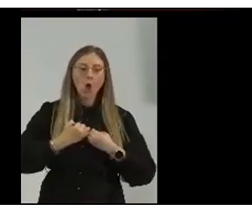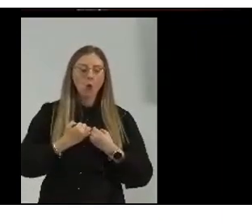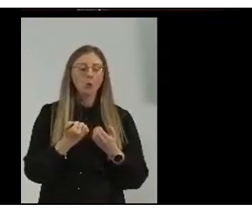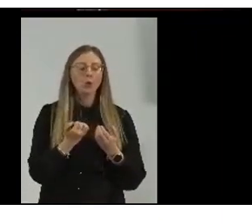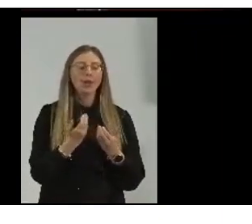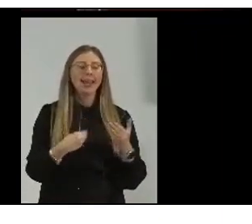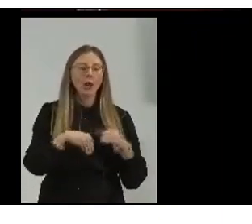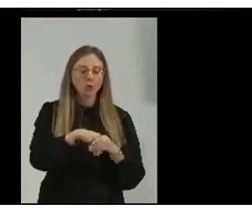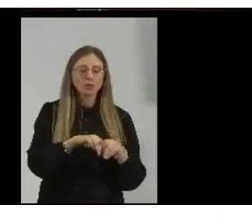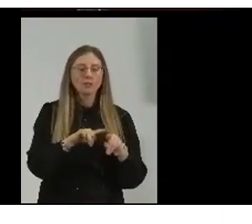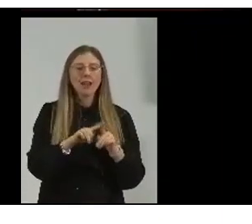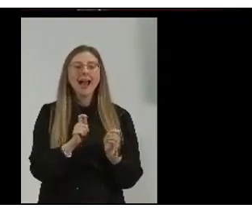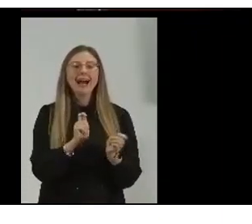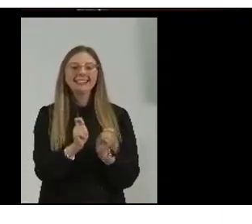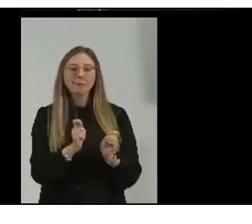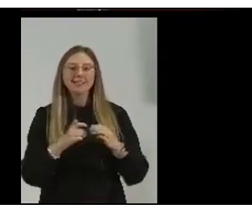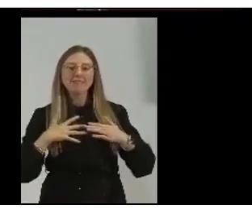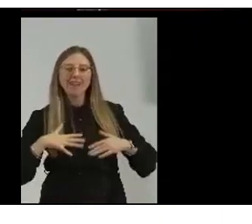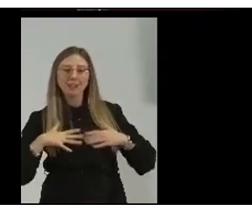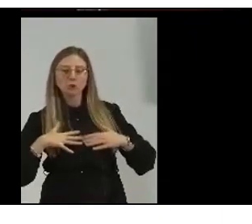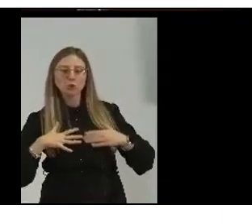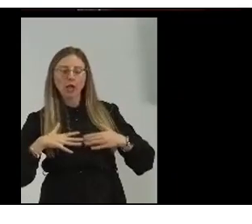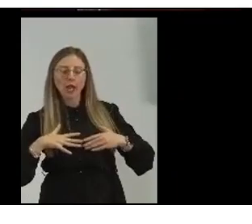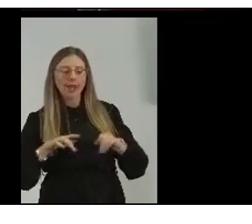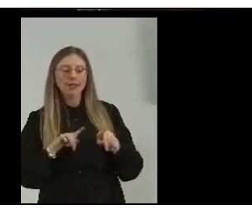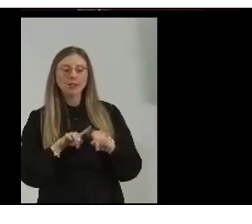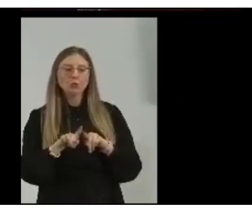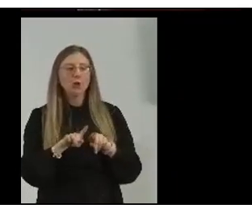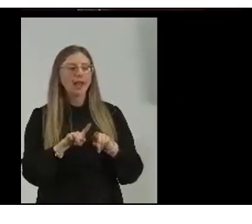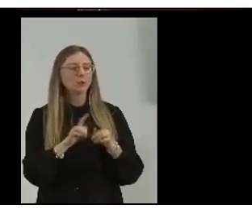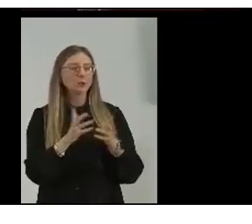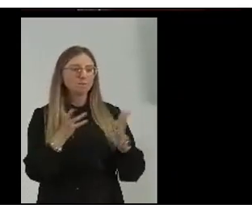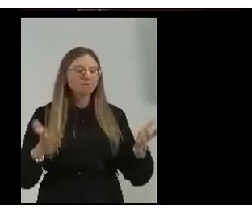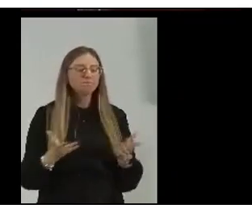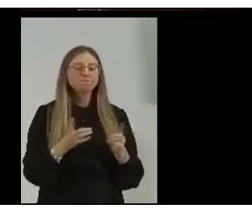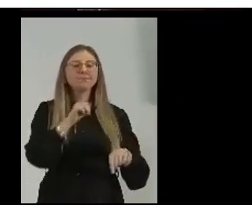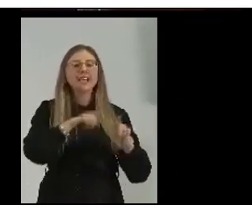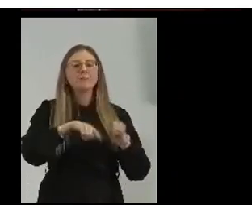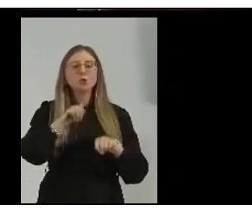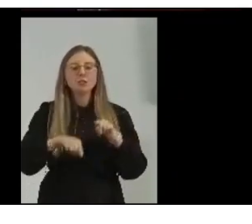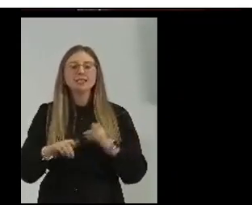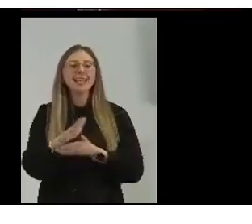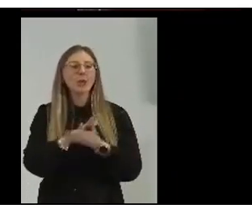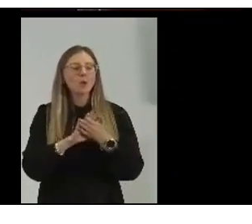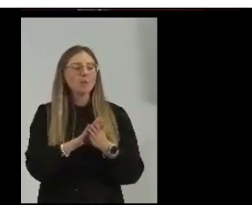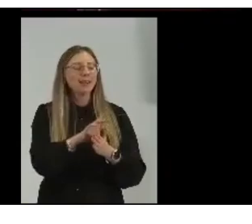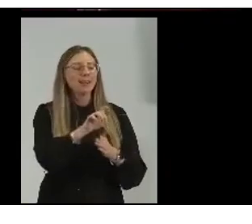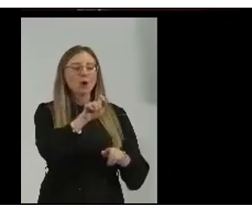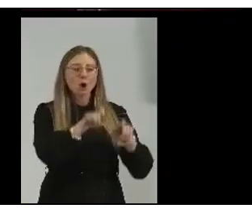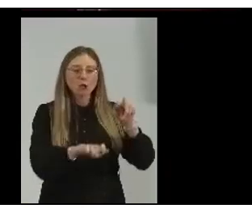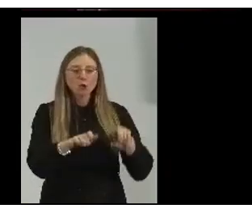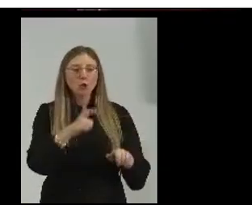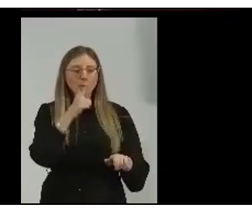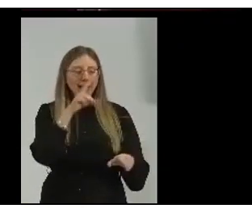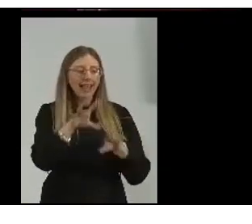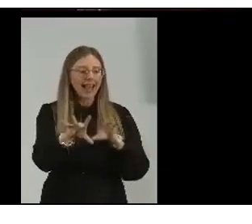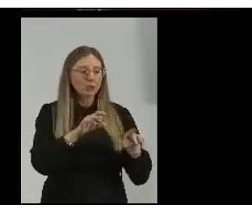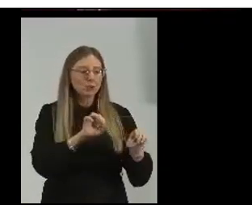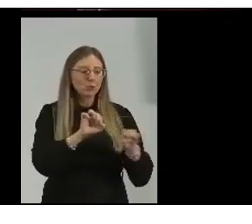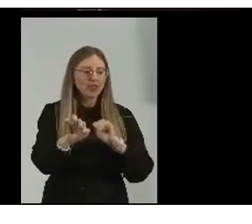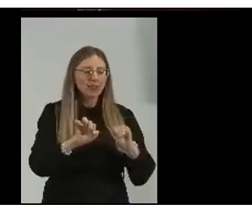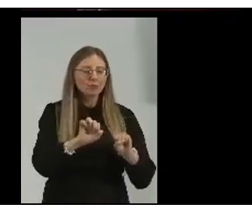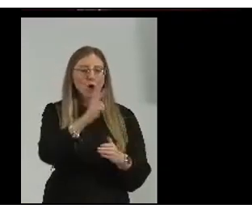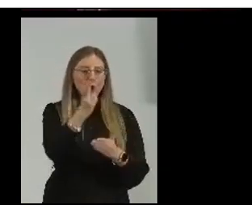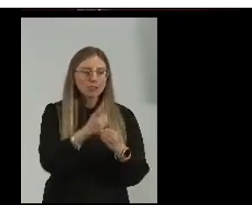and adaptive fashion brand that champions diversity by allowing consumers to choose their own